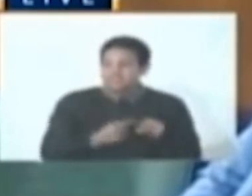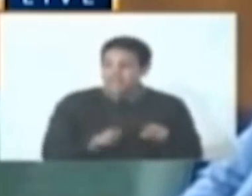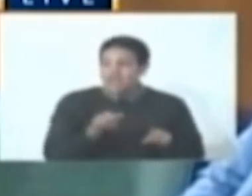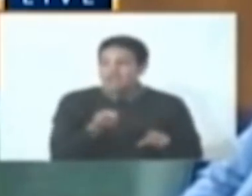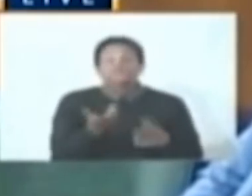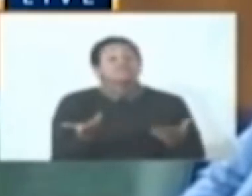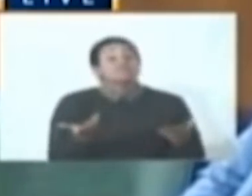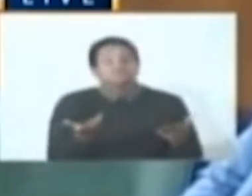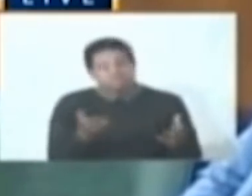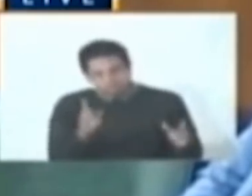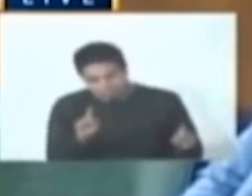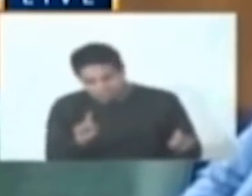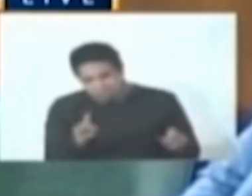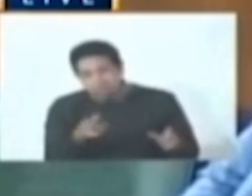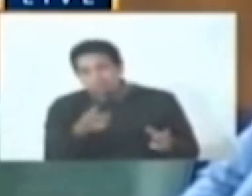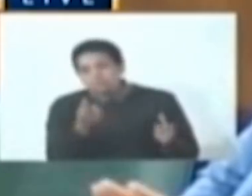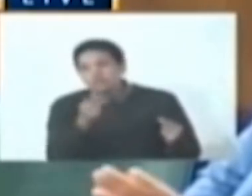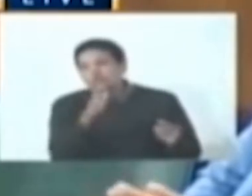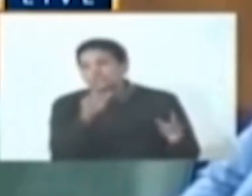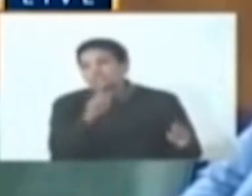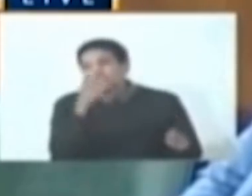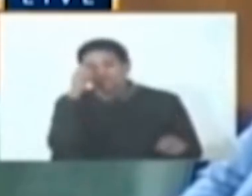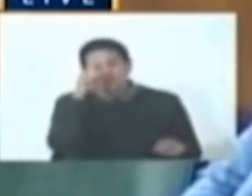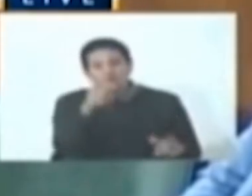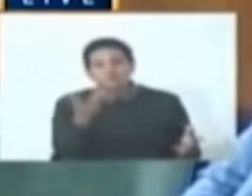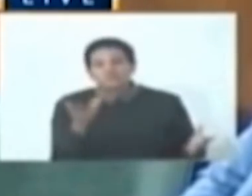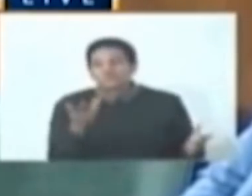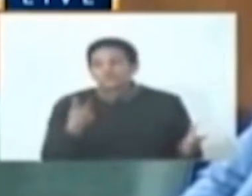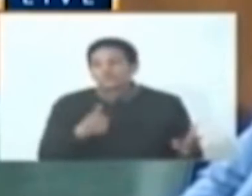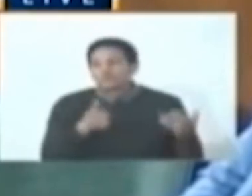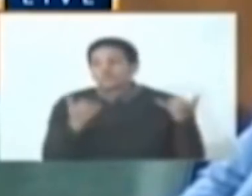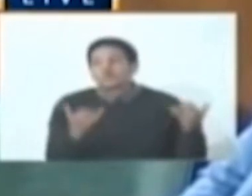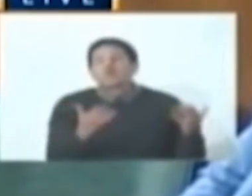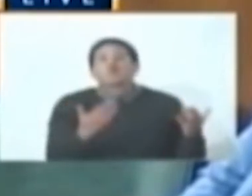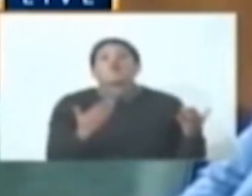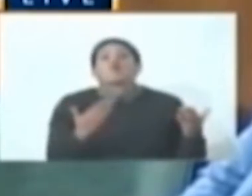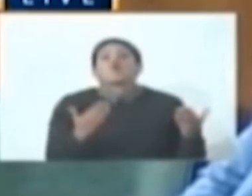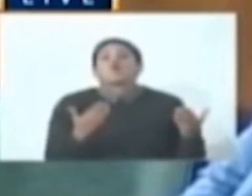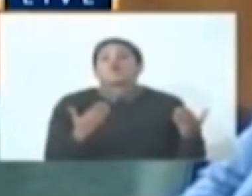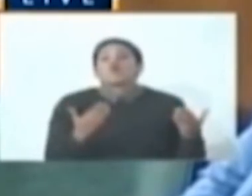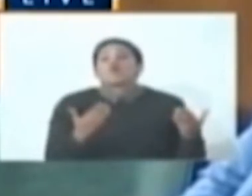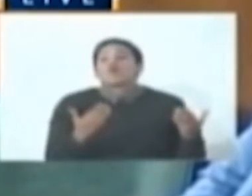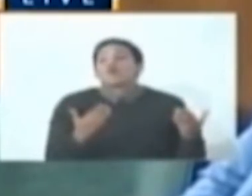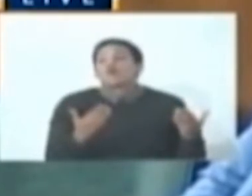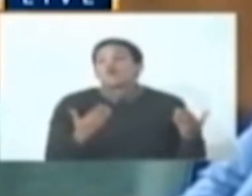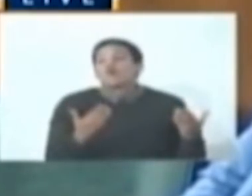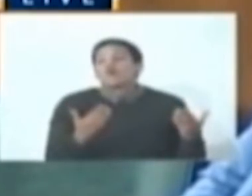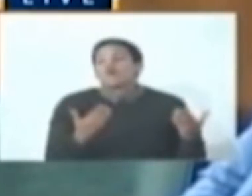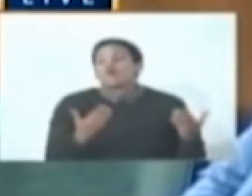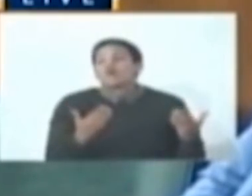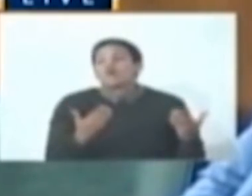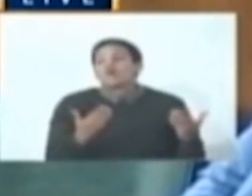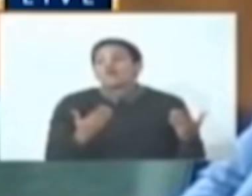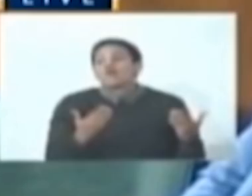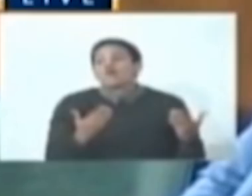off, and it does the test. So we're moving now from the